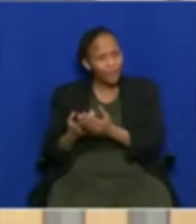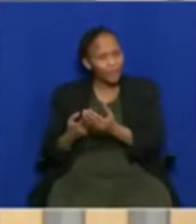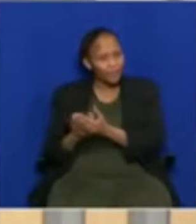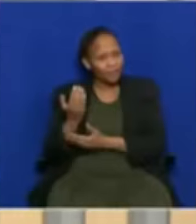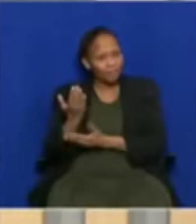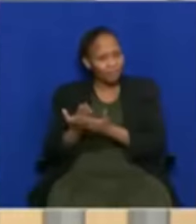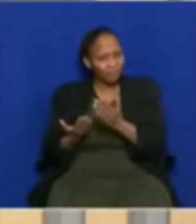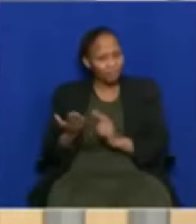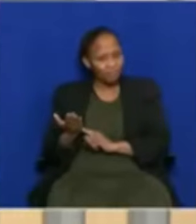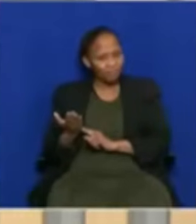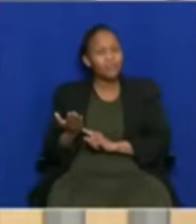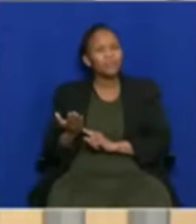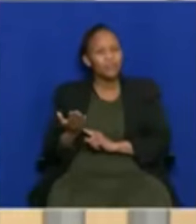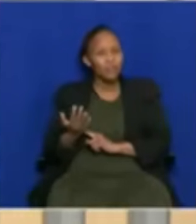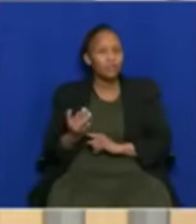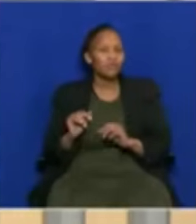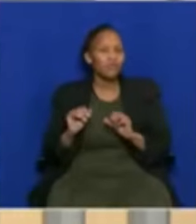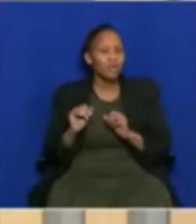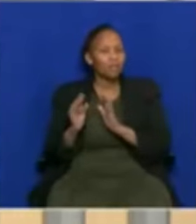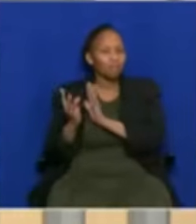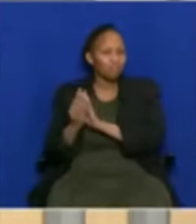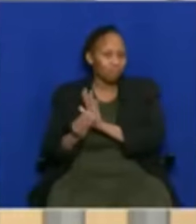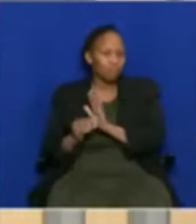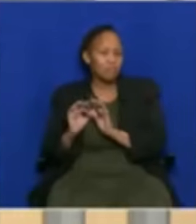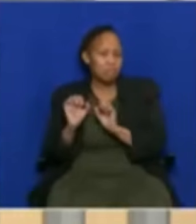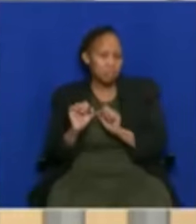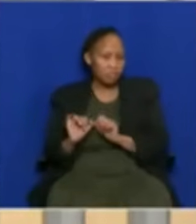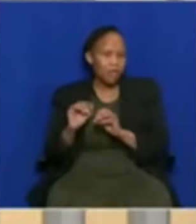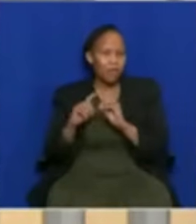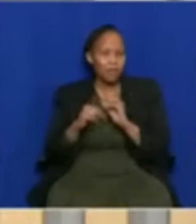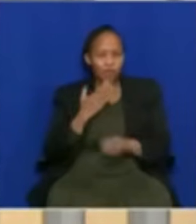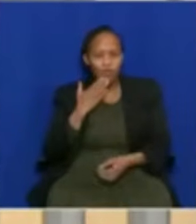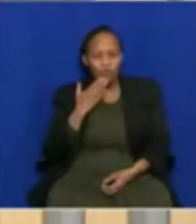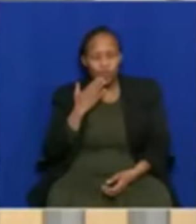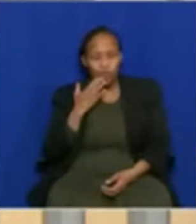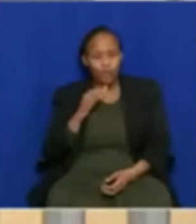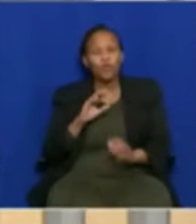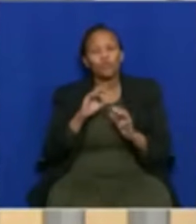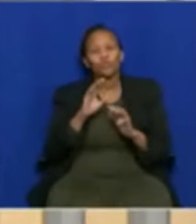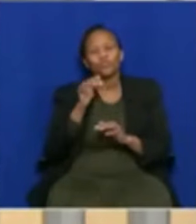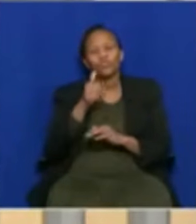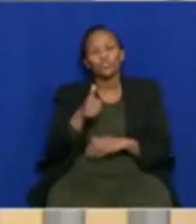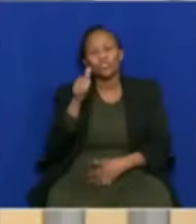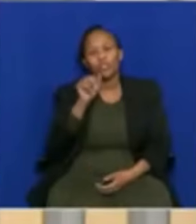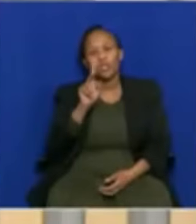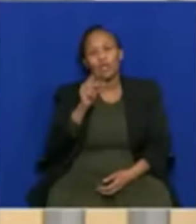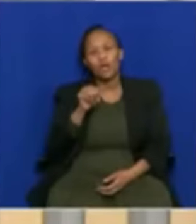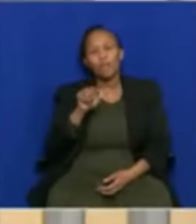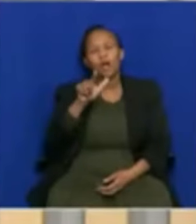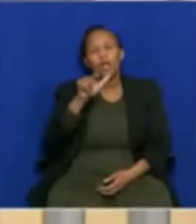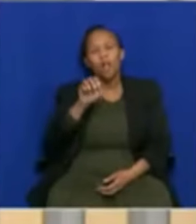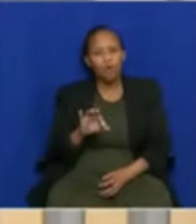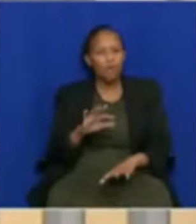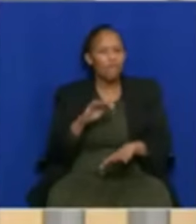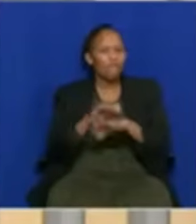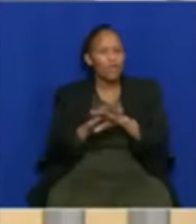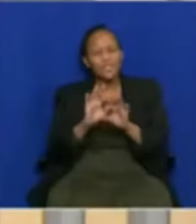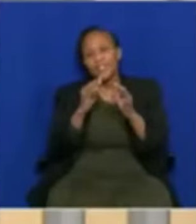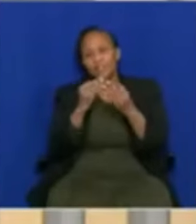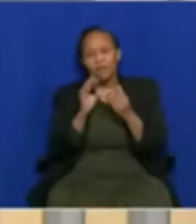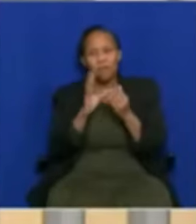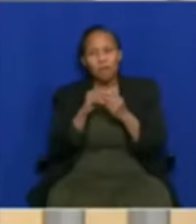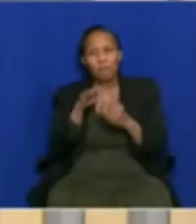General Kumalo, if I can recall, appointing family members and friends in positions at